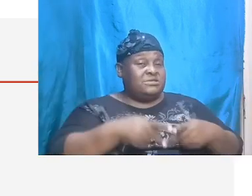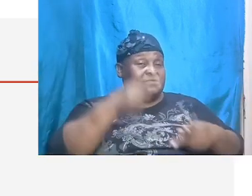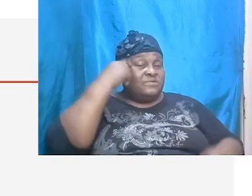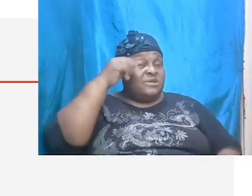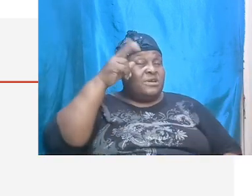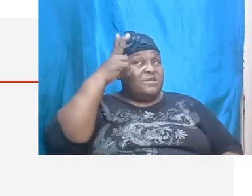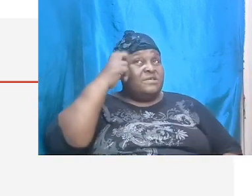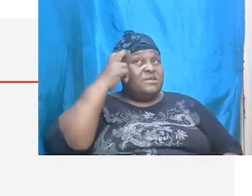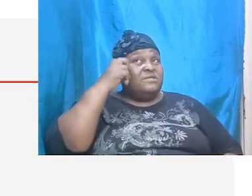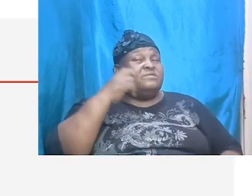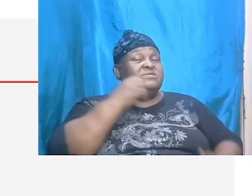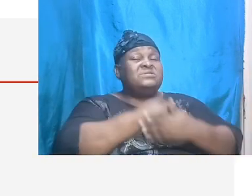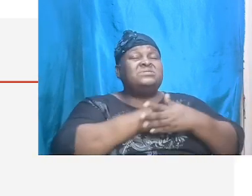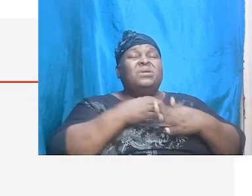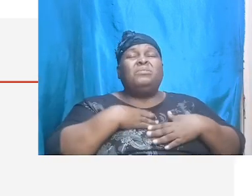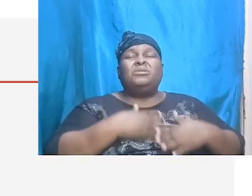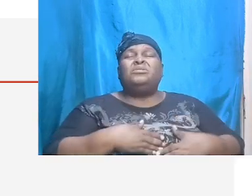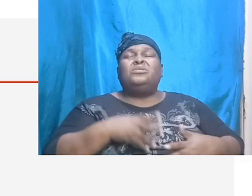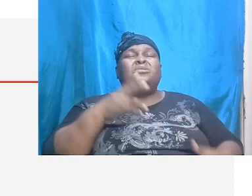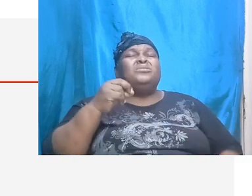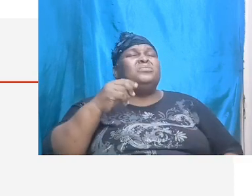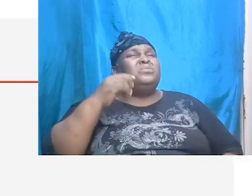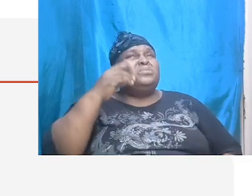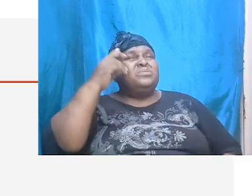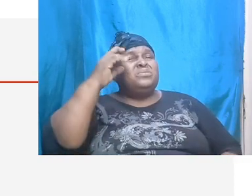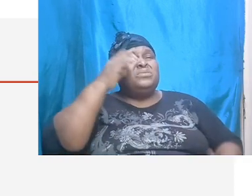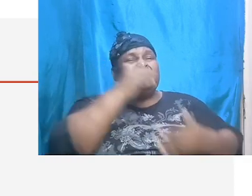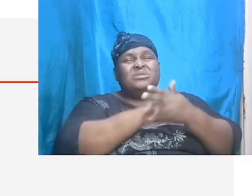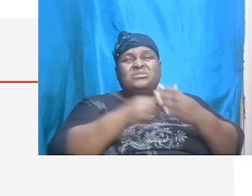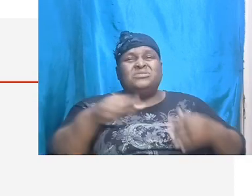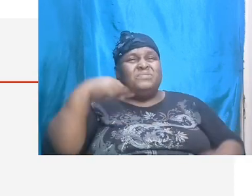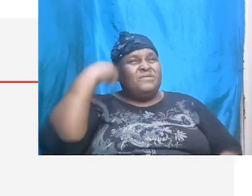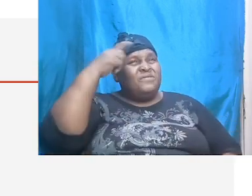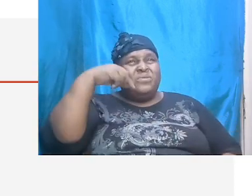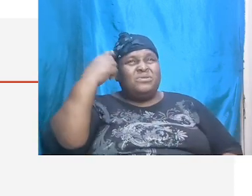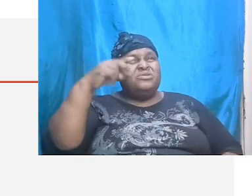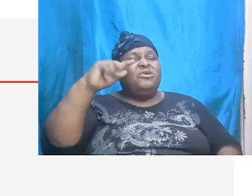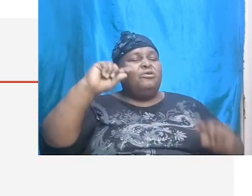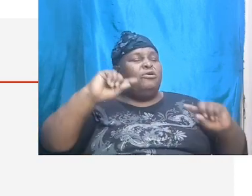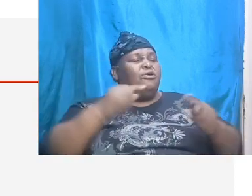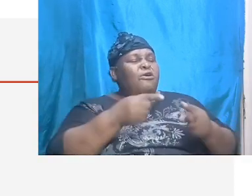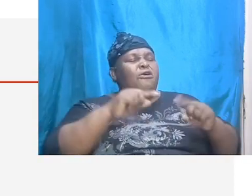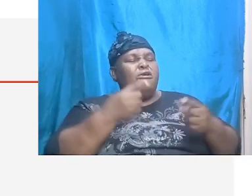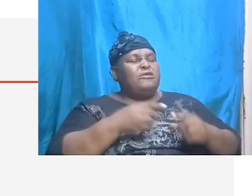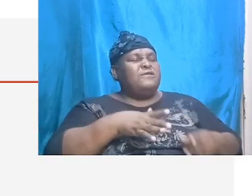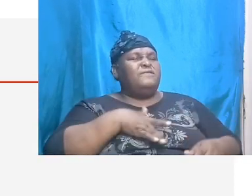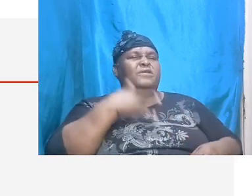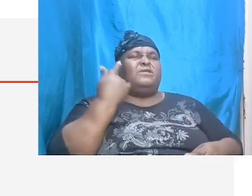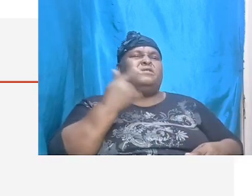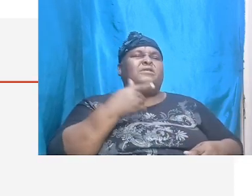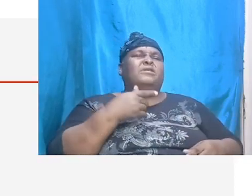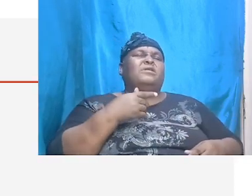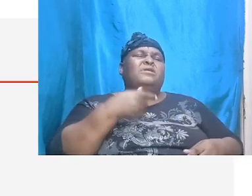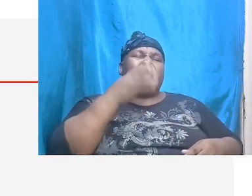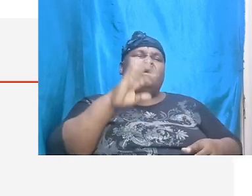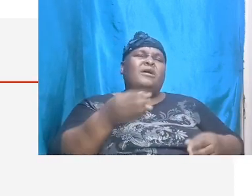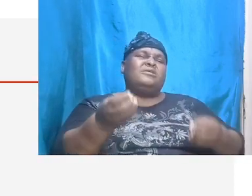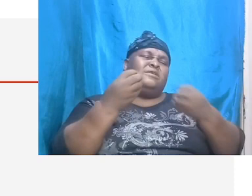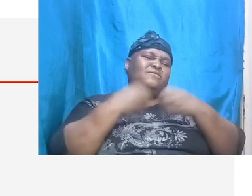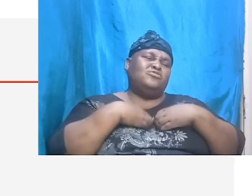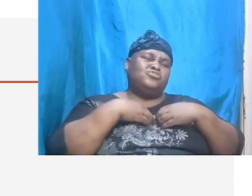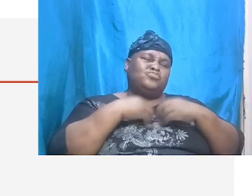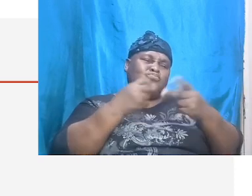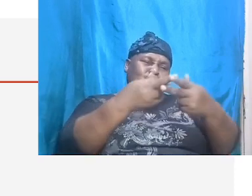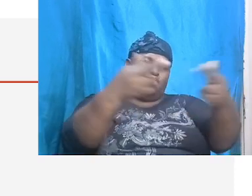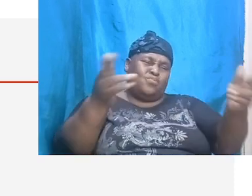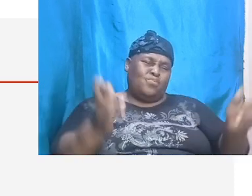If somebody does something stupid or something that hurts your feelings, it's human. God give us room to be angry. Read St. John chapter 2